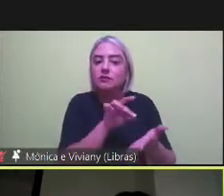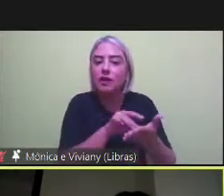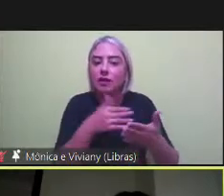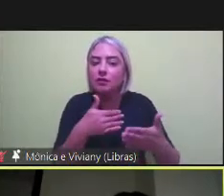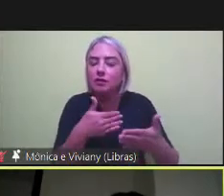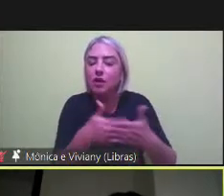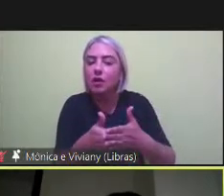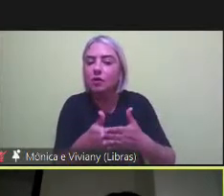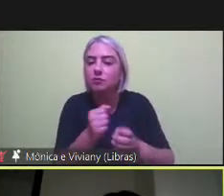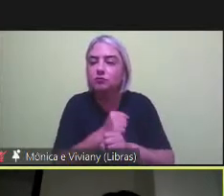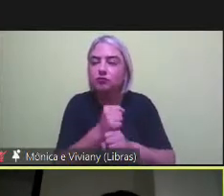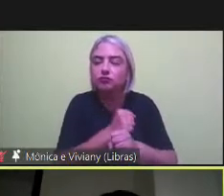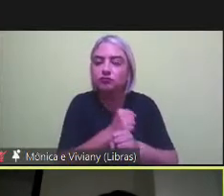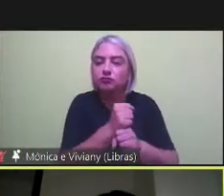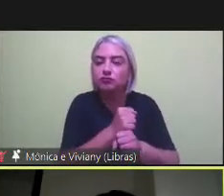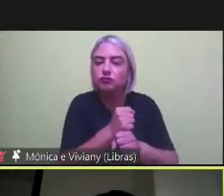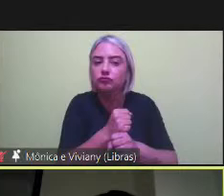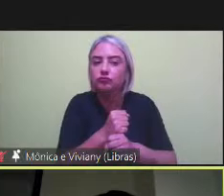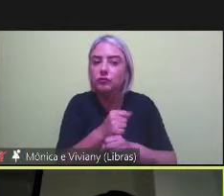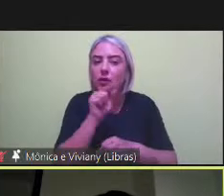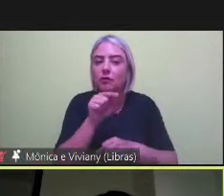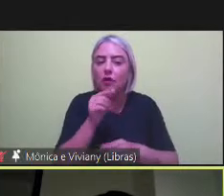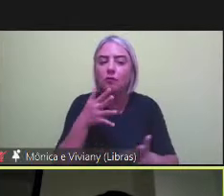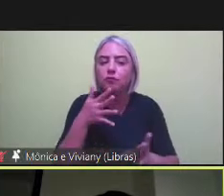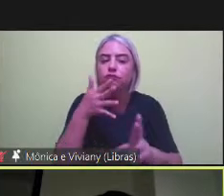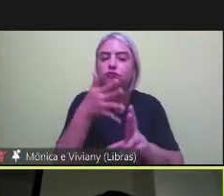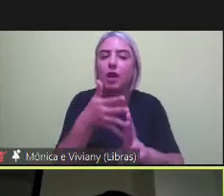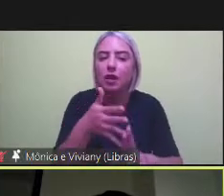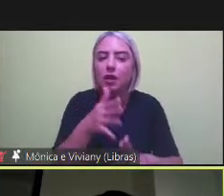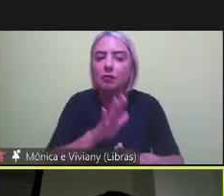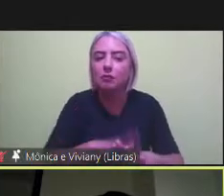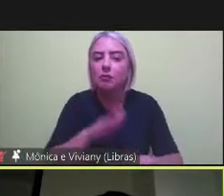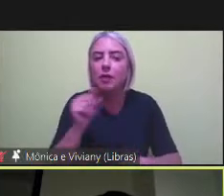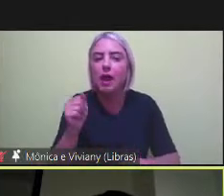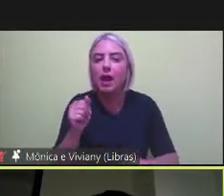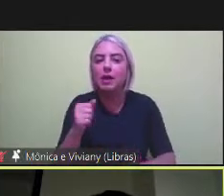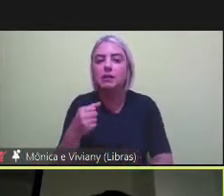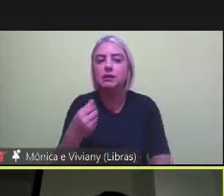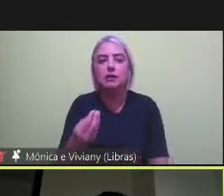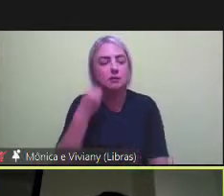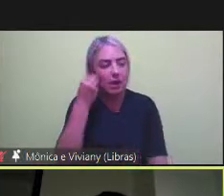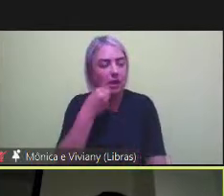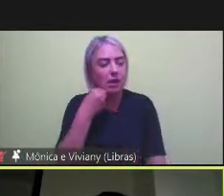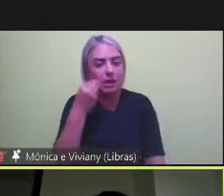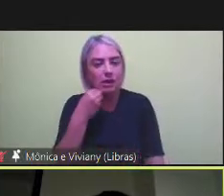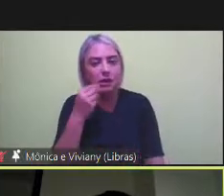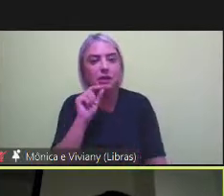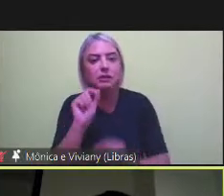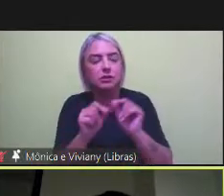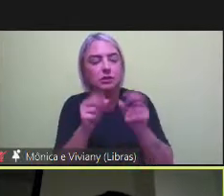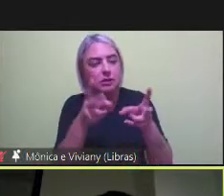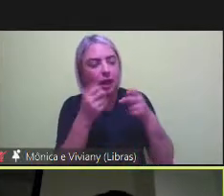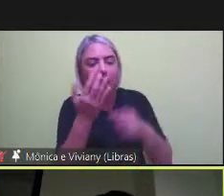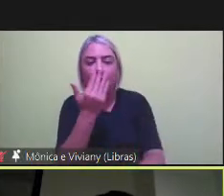measures, and in reality, over the past few years, we're creating more and more evidence